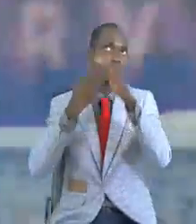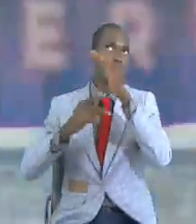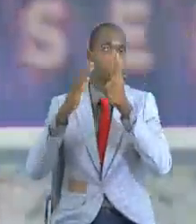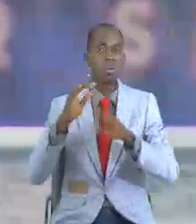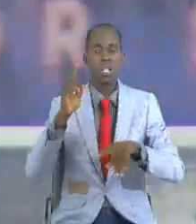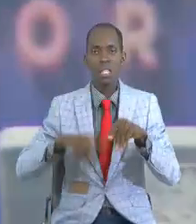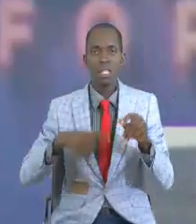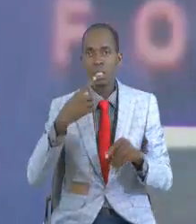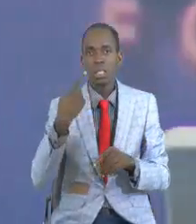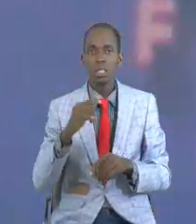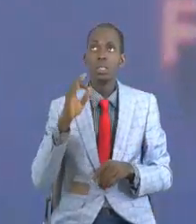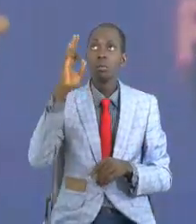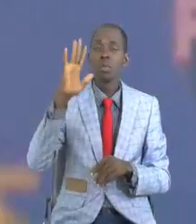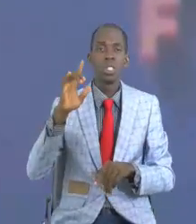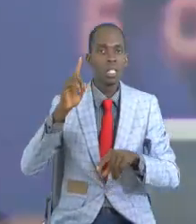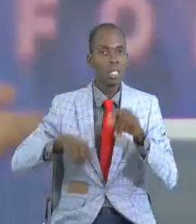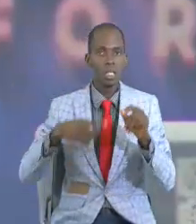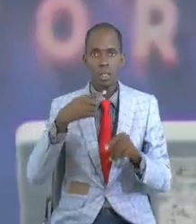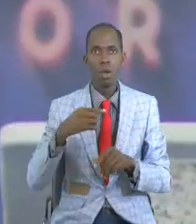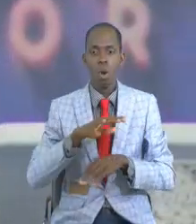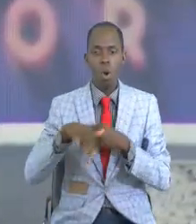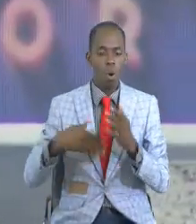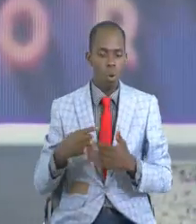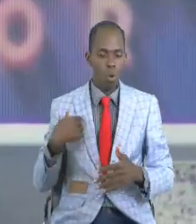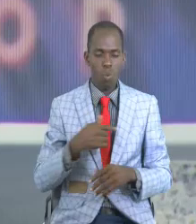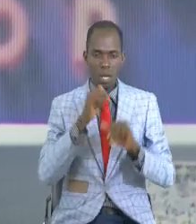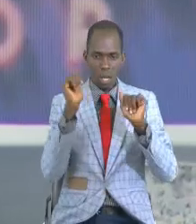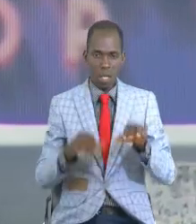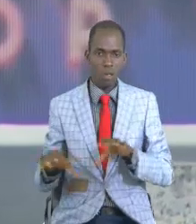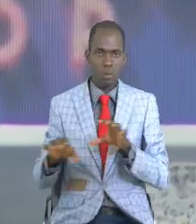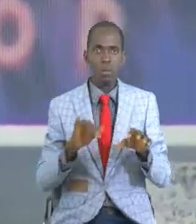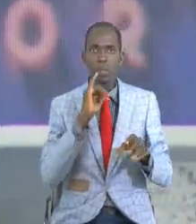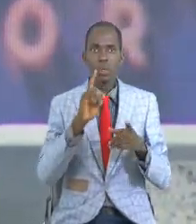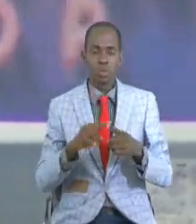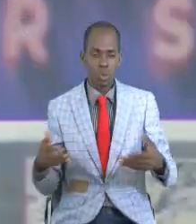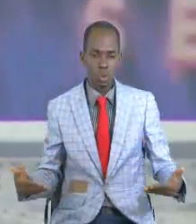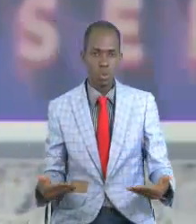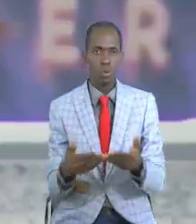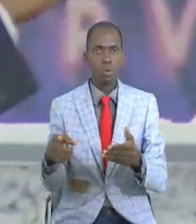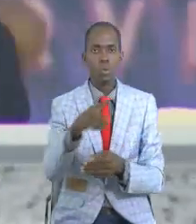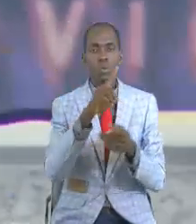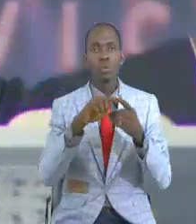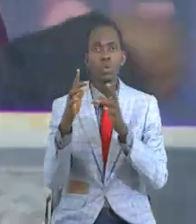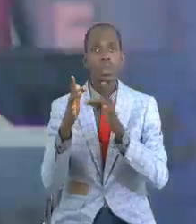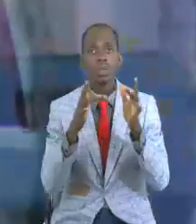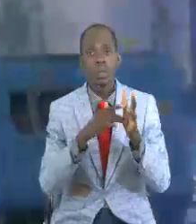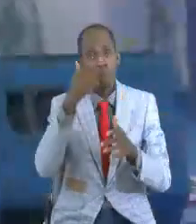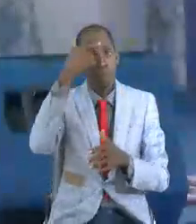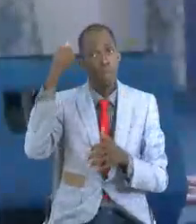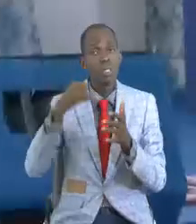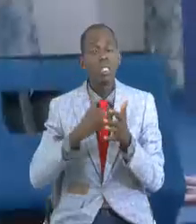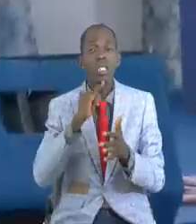minister cannot save. All we can do is to introduce you to Jesus, because it's Jesus